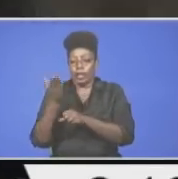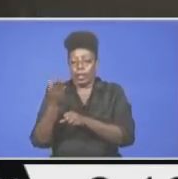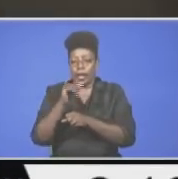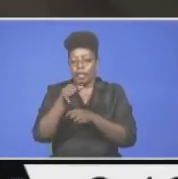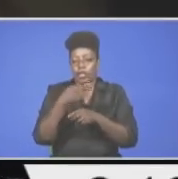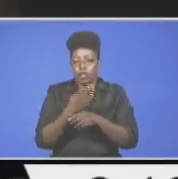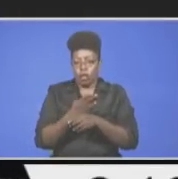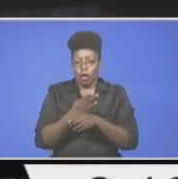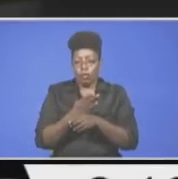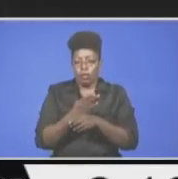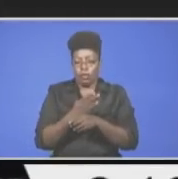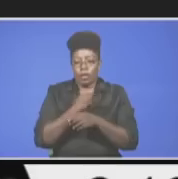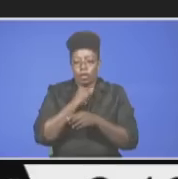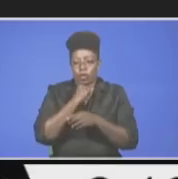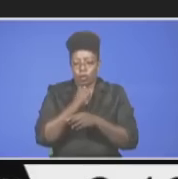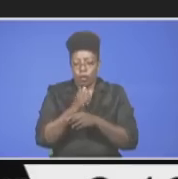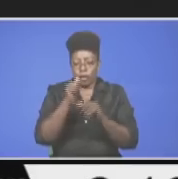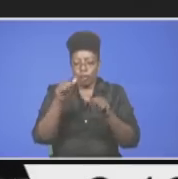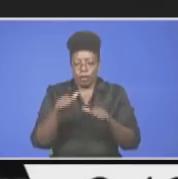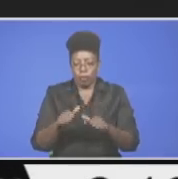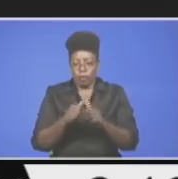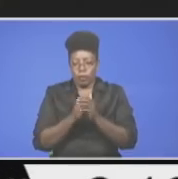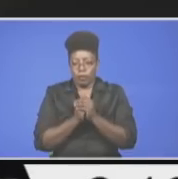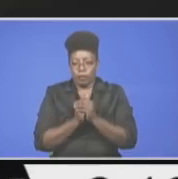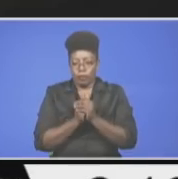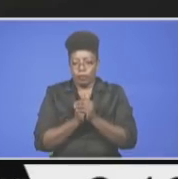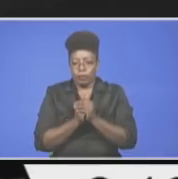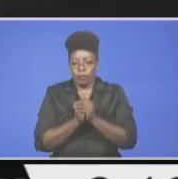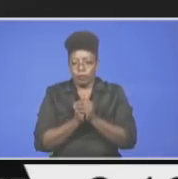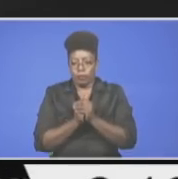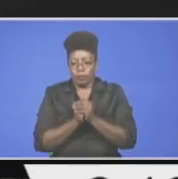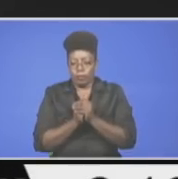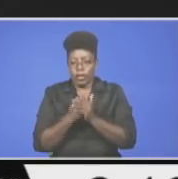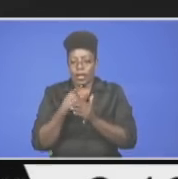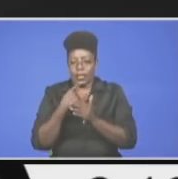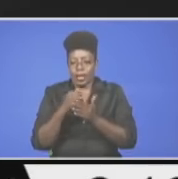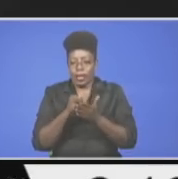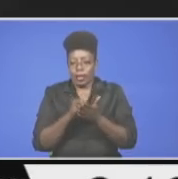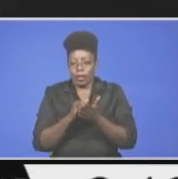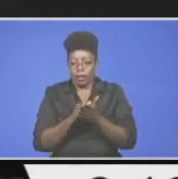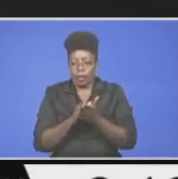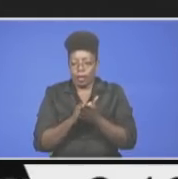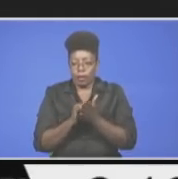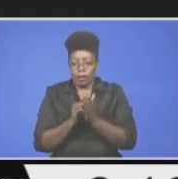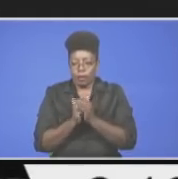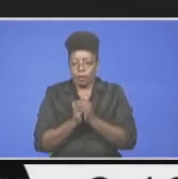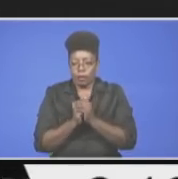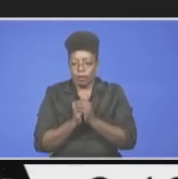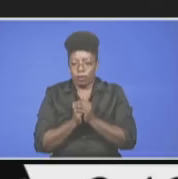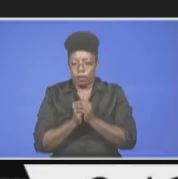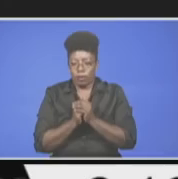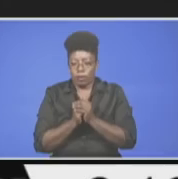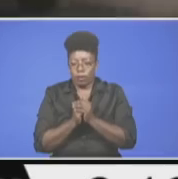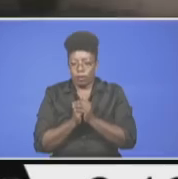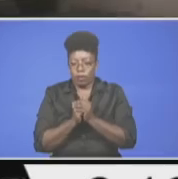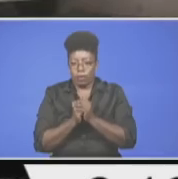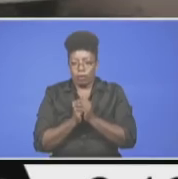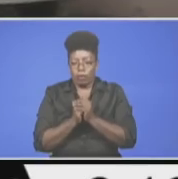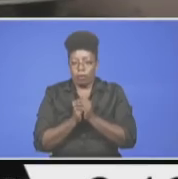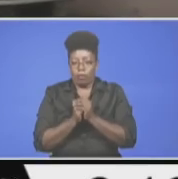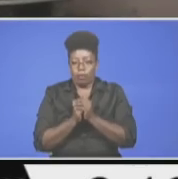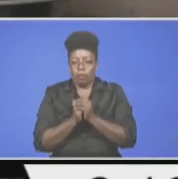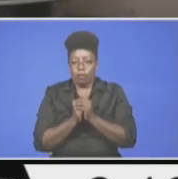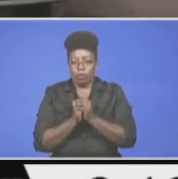In court, Bain, also known as Jason Cartwright and Jamal Davis, claimed that he was homeless at the time and was forced to participate in the